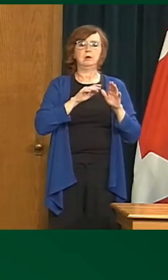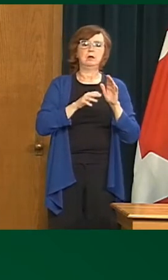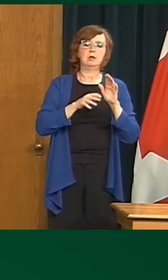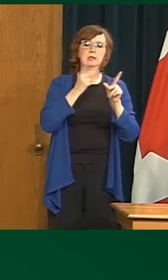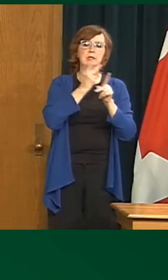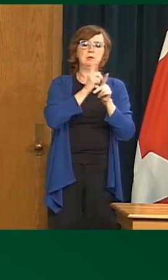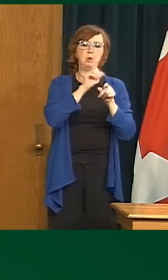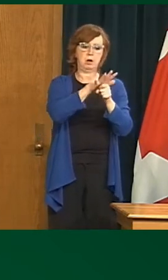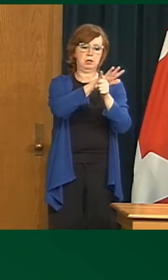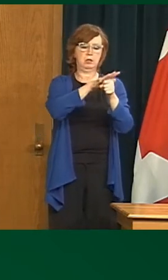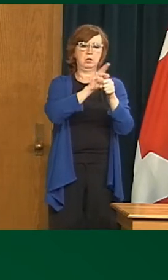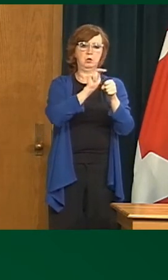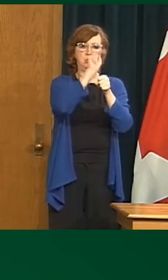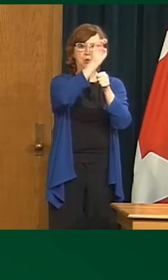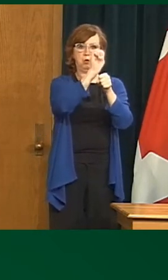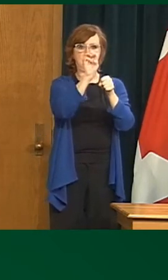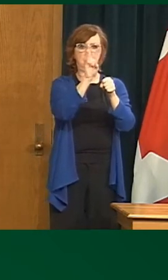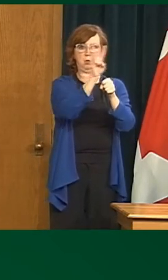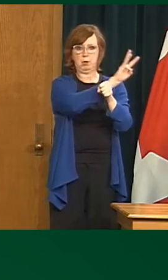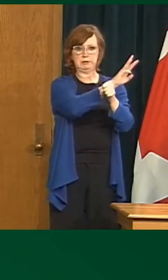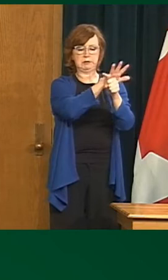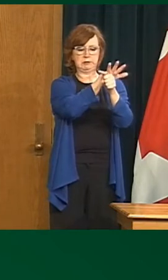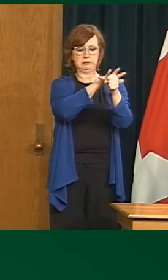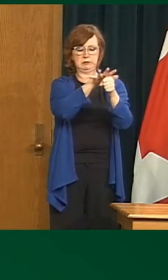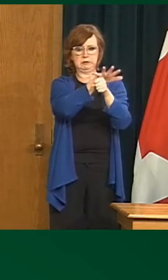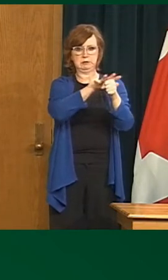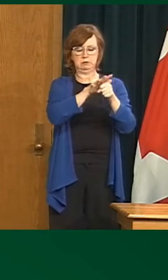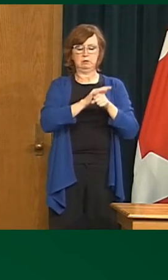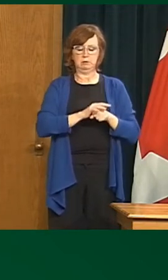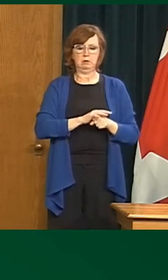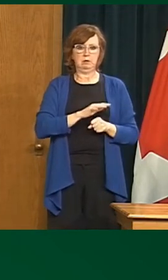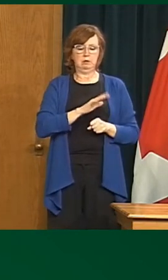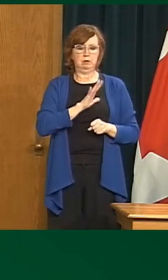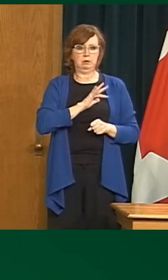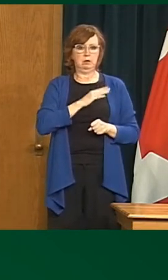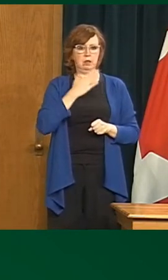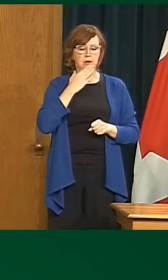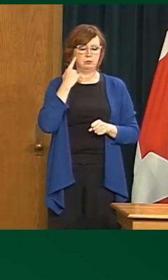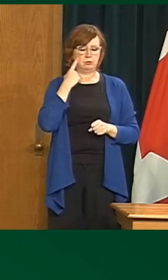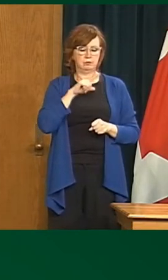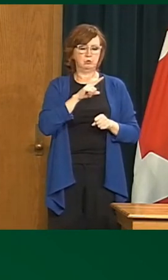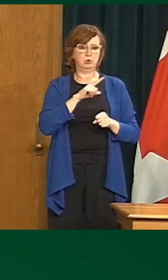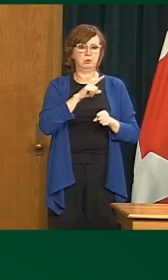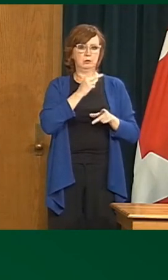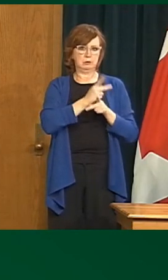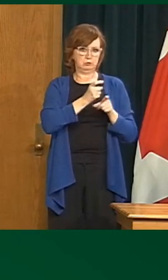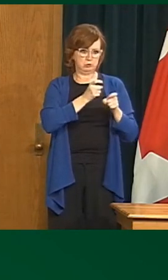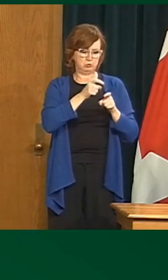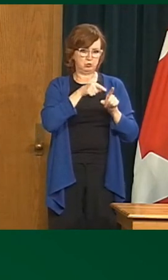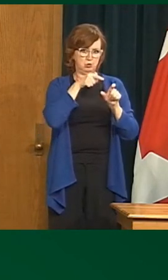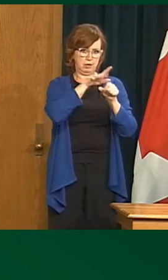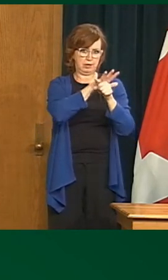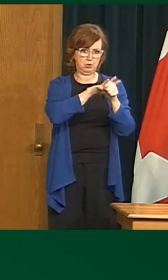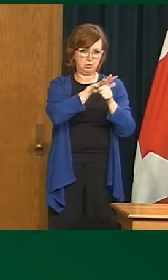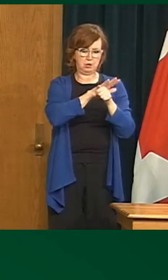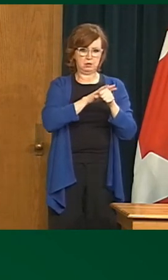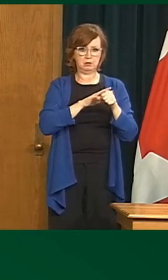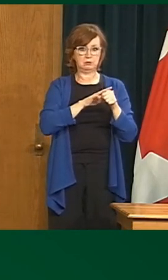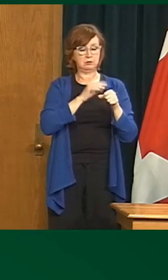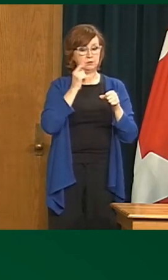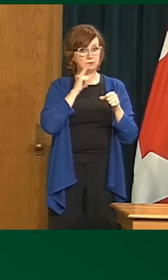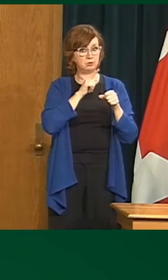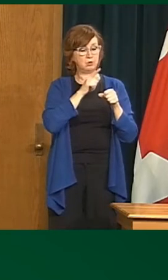that particular outbreak under control, and with the help of local leadership and individuals, I think is really a thank you